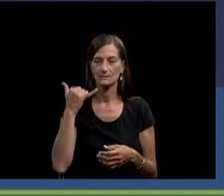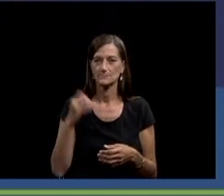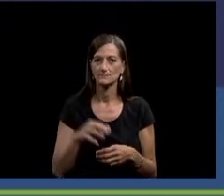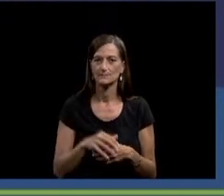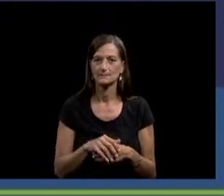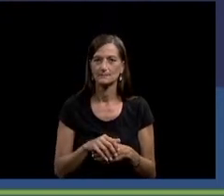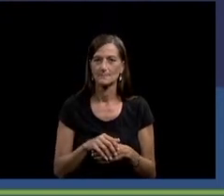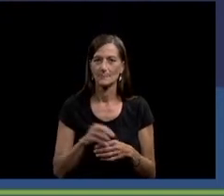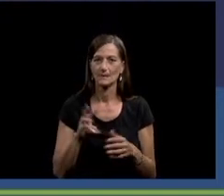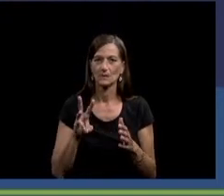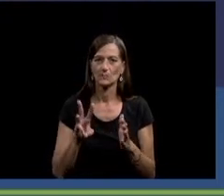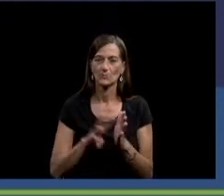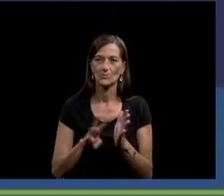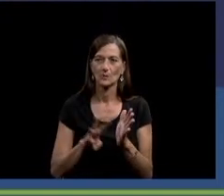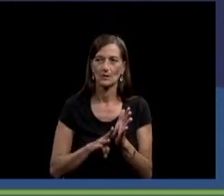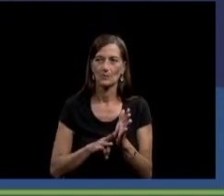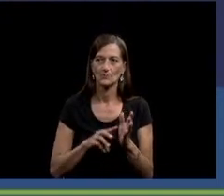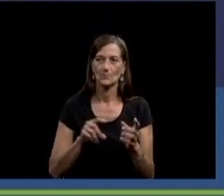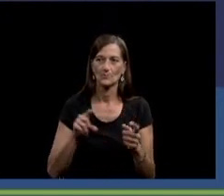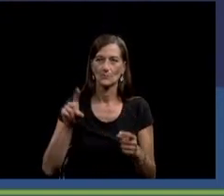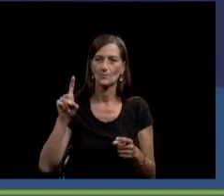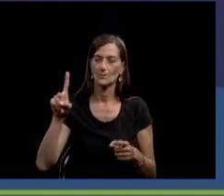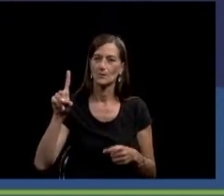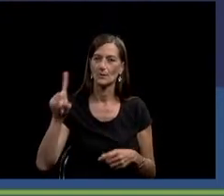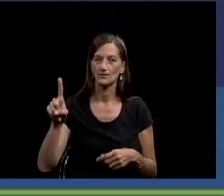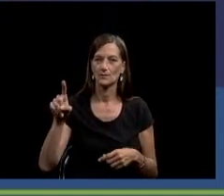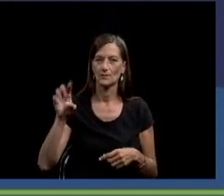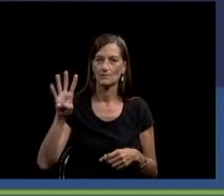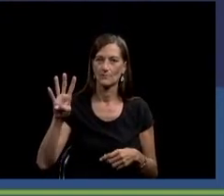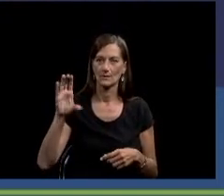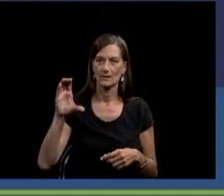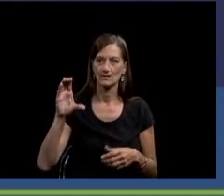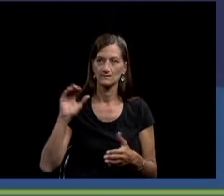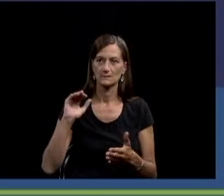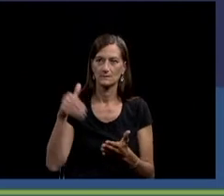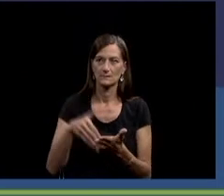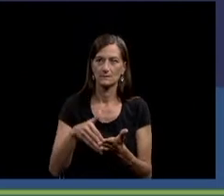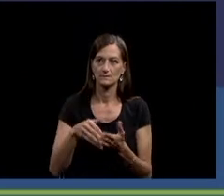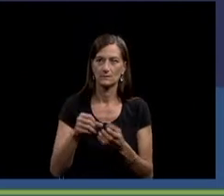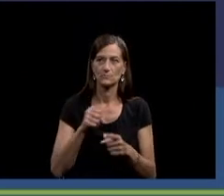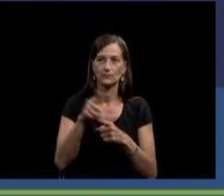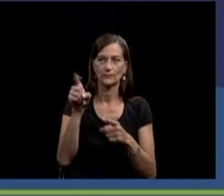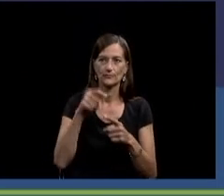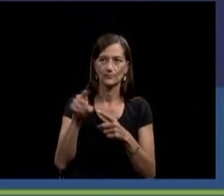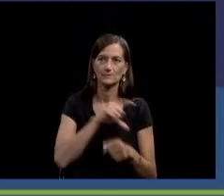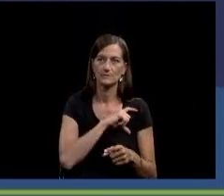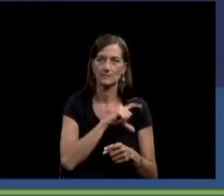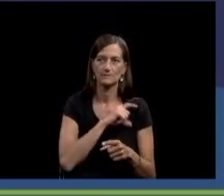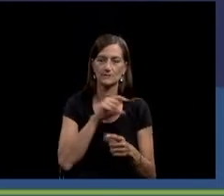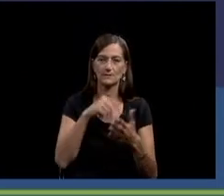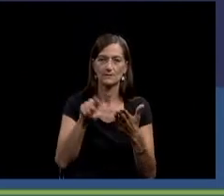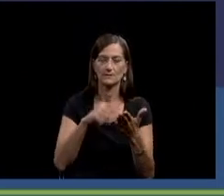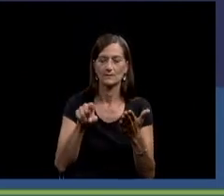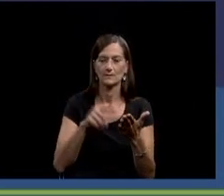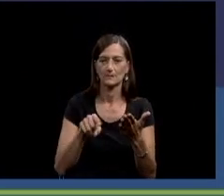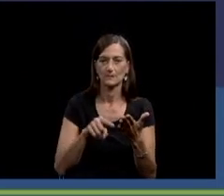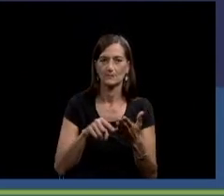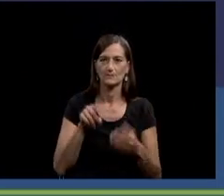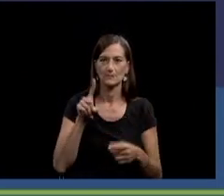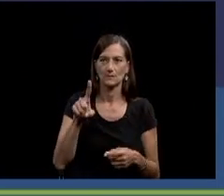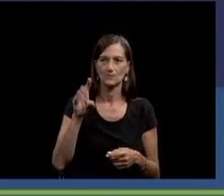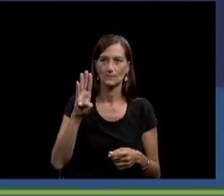so of those were dispatched out to officers in the field. Of those 104,000 calls dispatched to officers in the